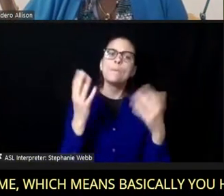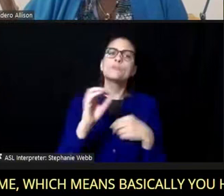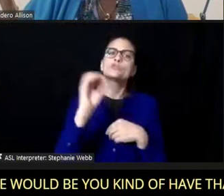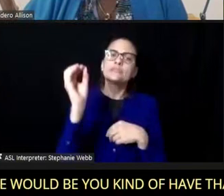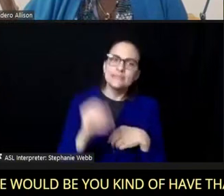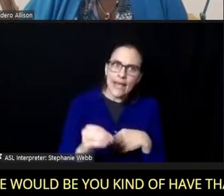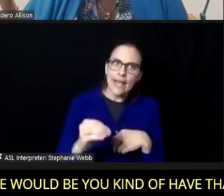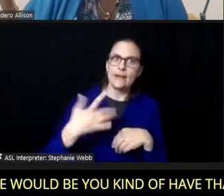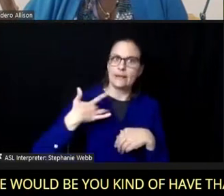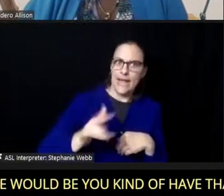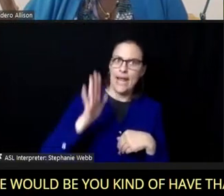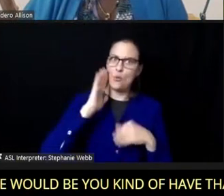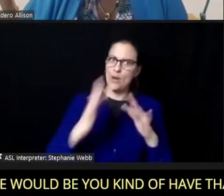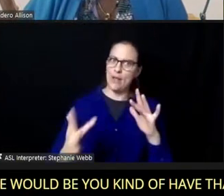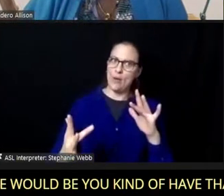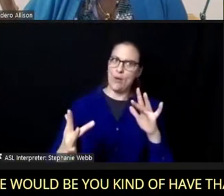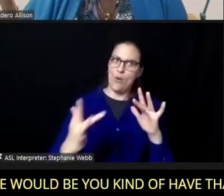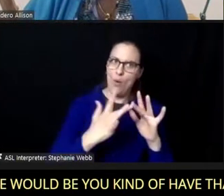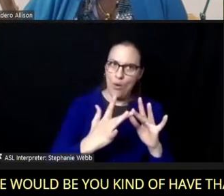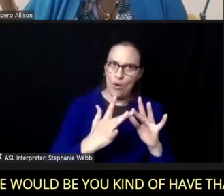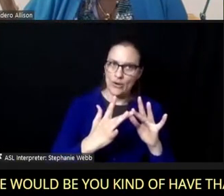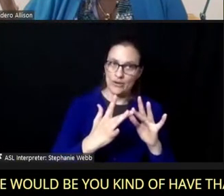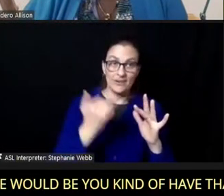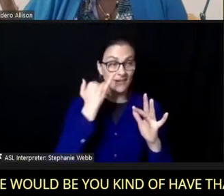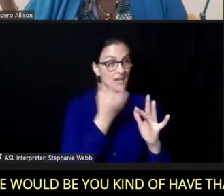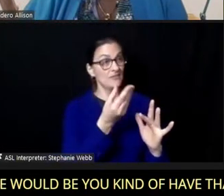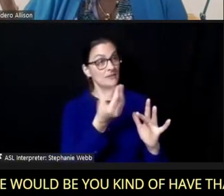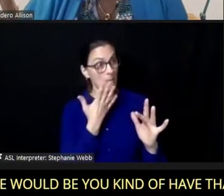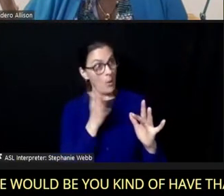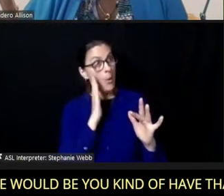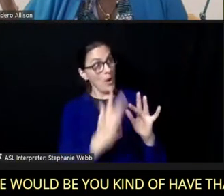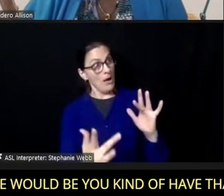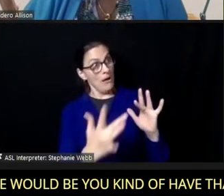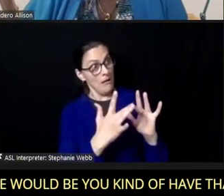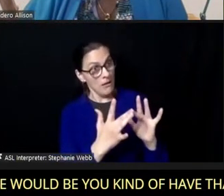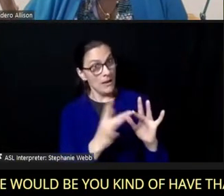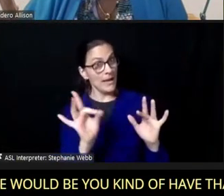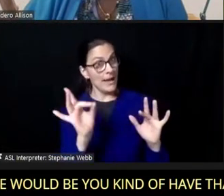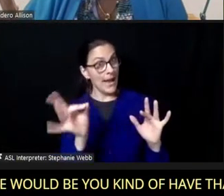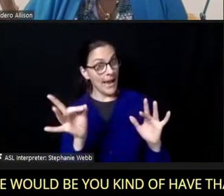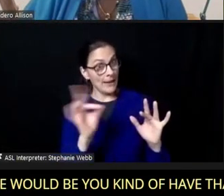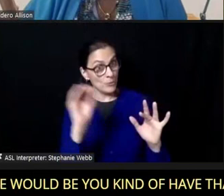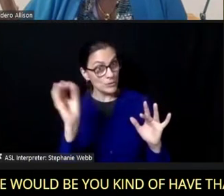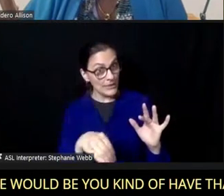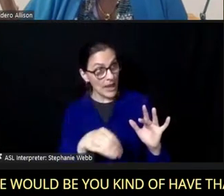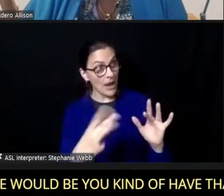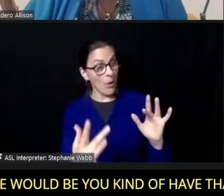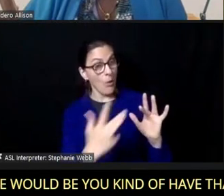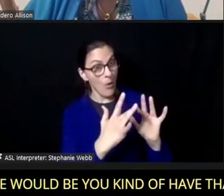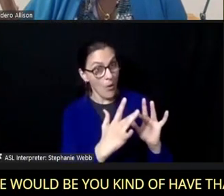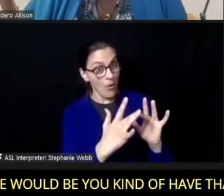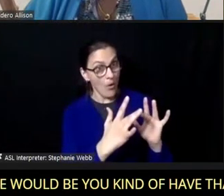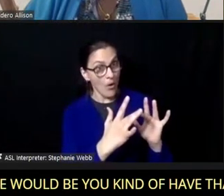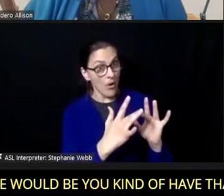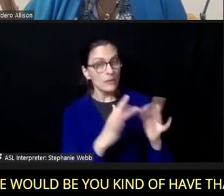that I'm going to get it 80% of the time, well, that tells me something versus somebody who's doing 60% of the time. So who do you think I would go with? I'd be looking